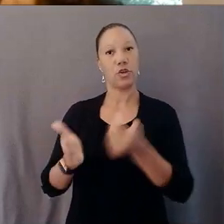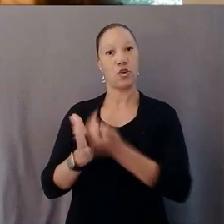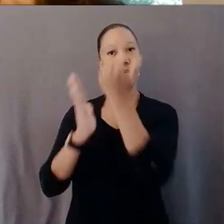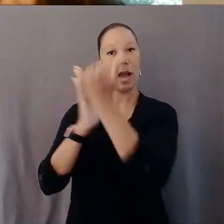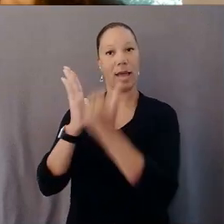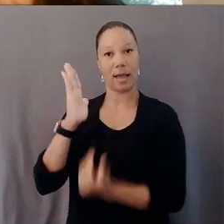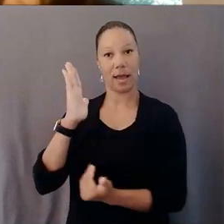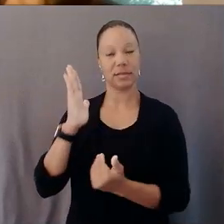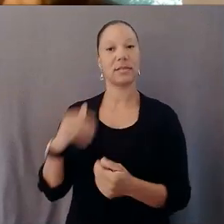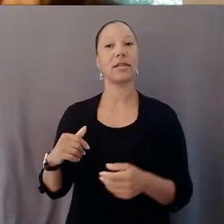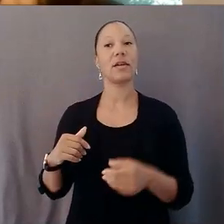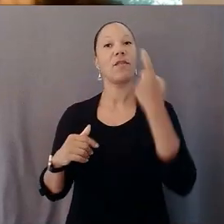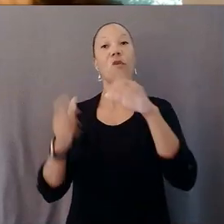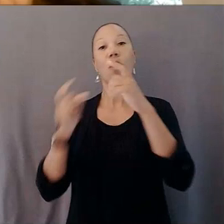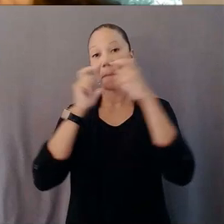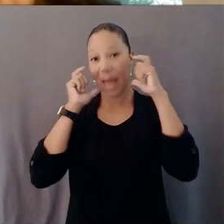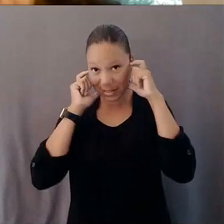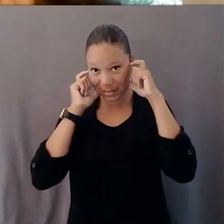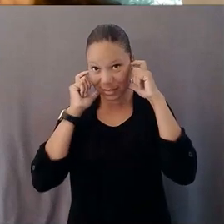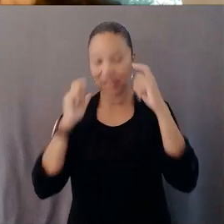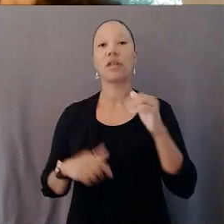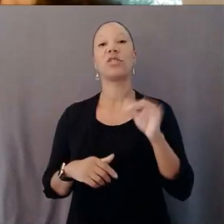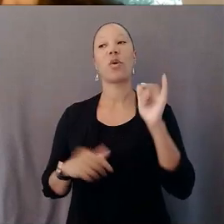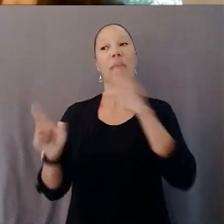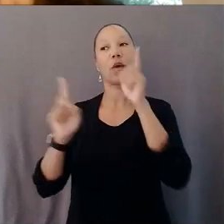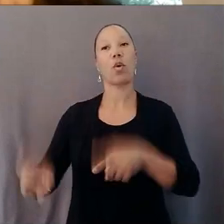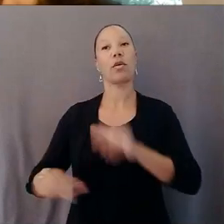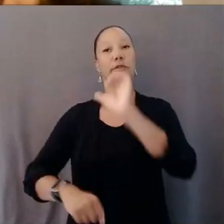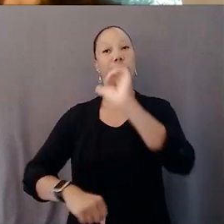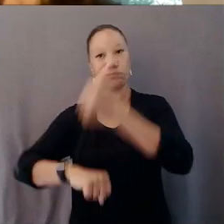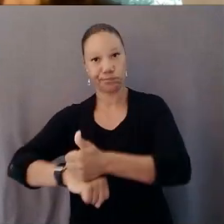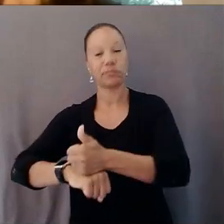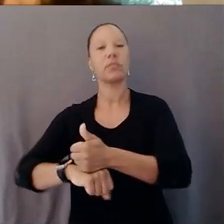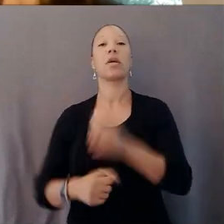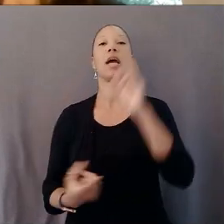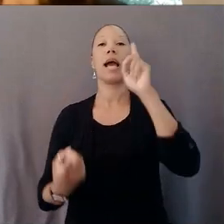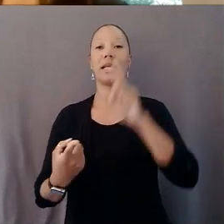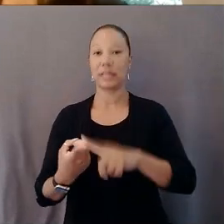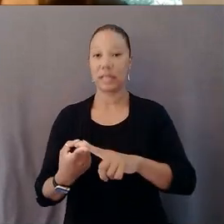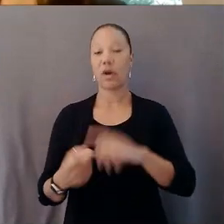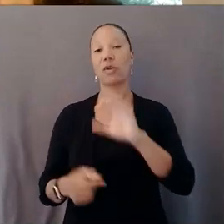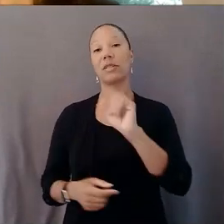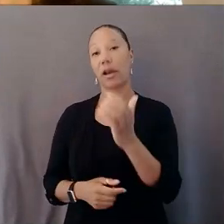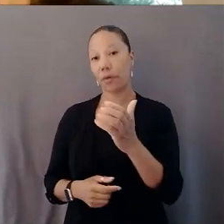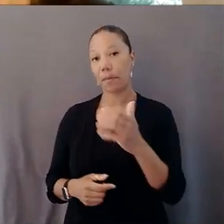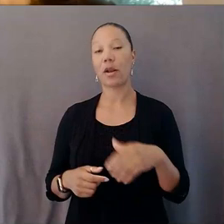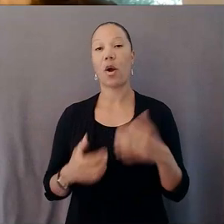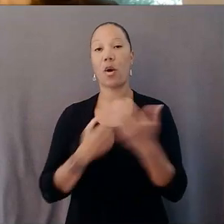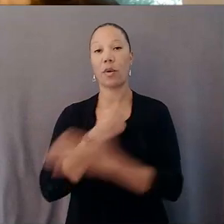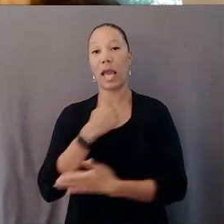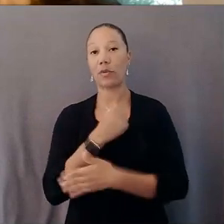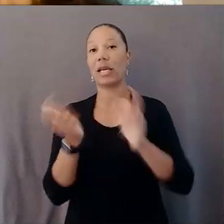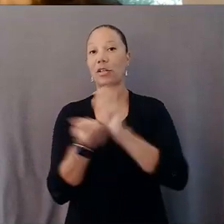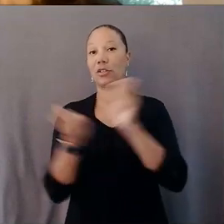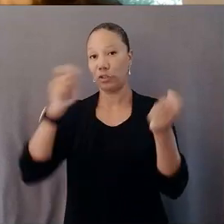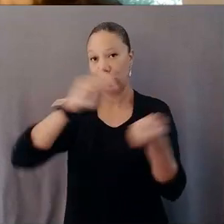order supersedes previous orders and is in effect until it's rescinded or amended by the Sacramento County Health Officer. Yeah,